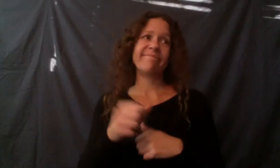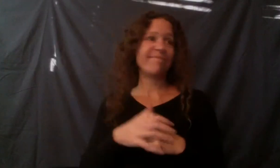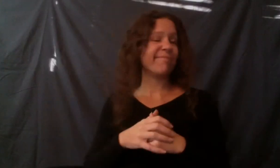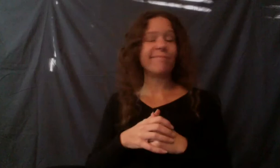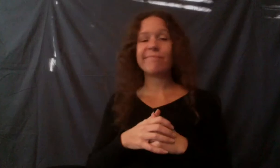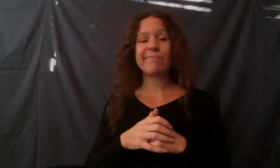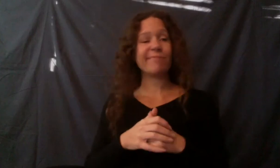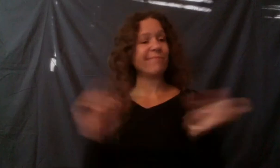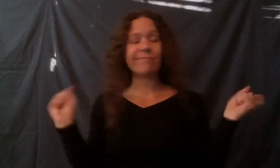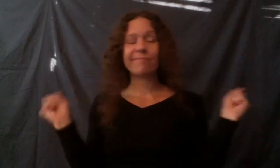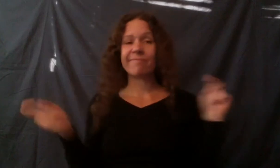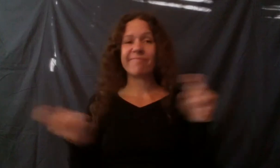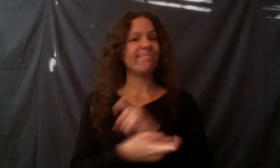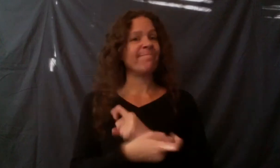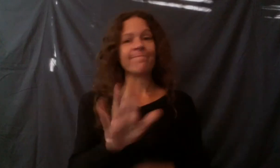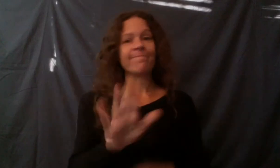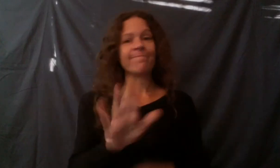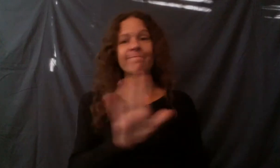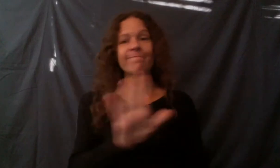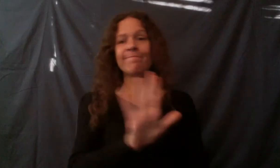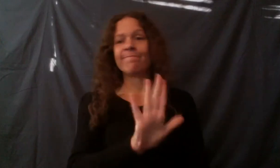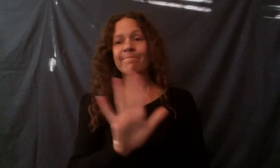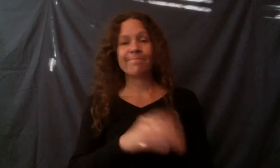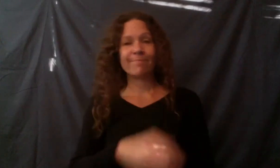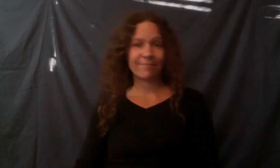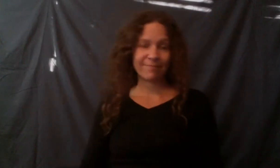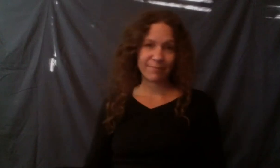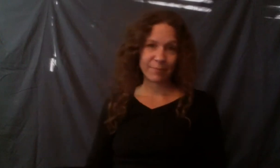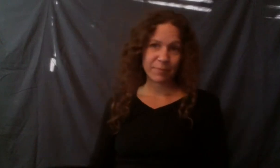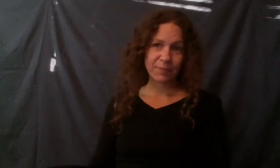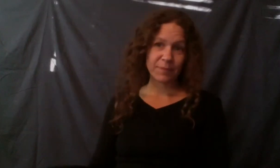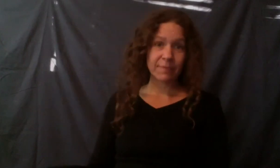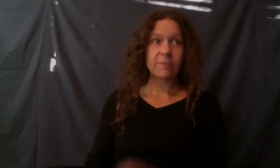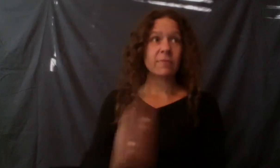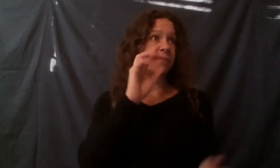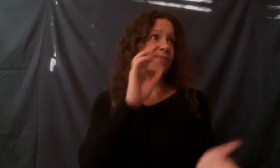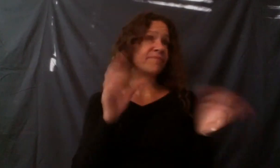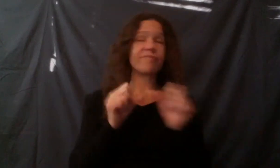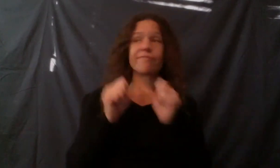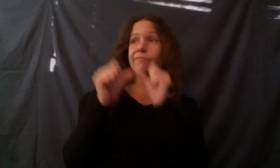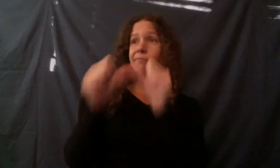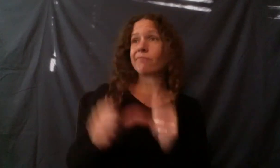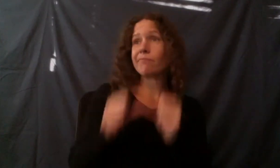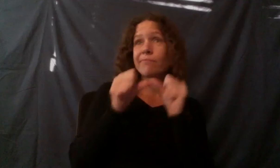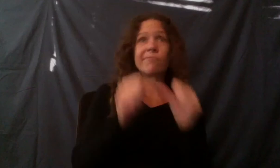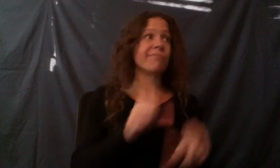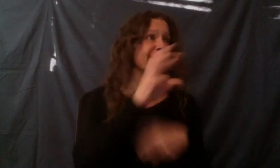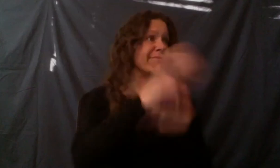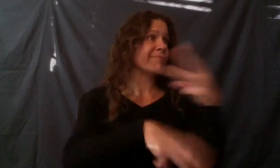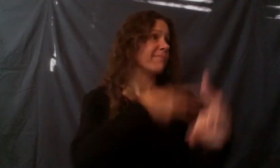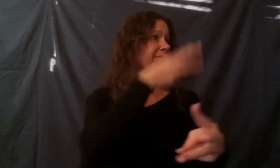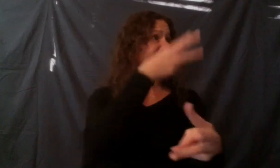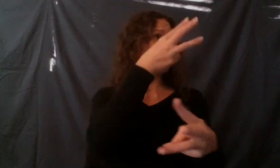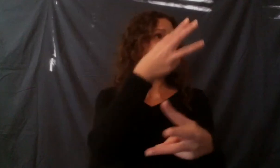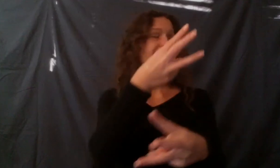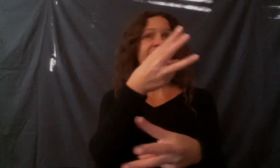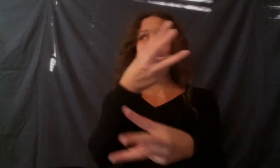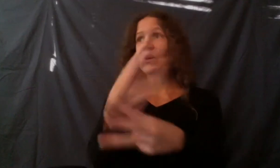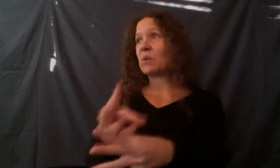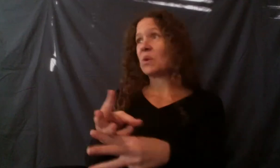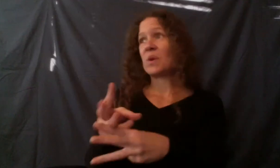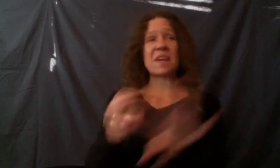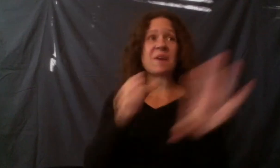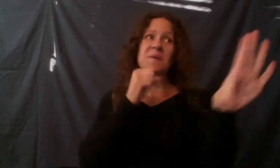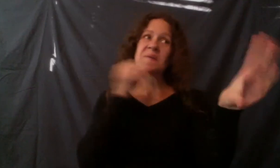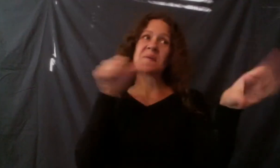be turned around. And I'll keep this world from dragging me